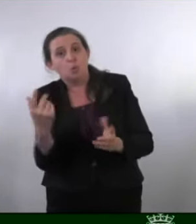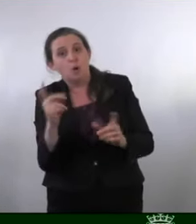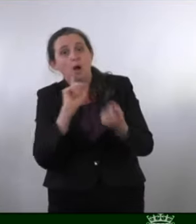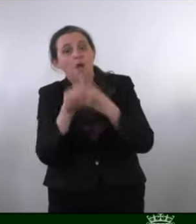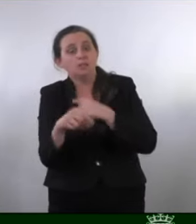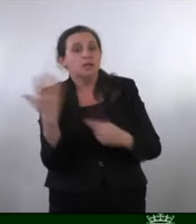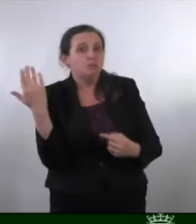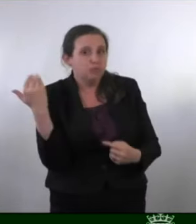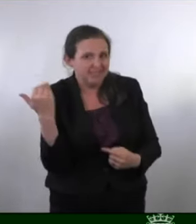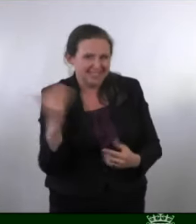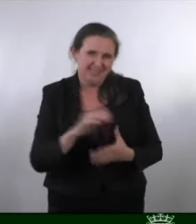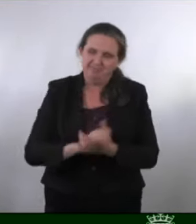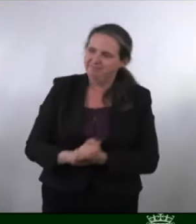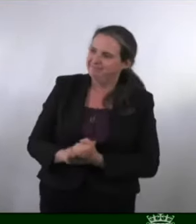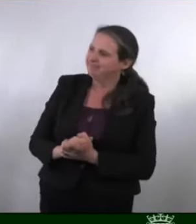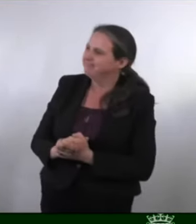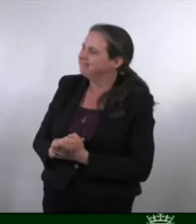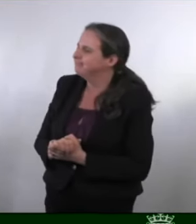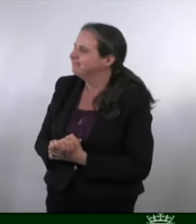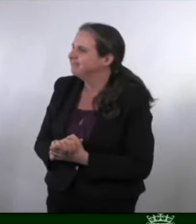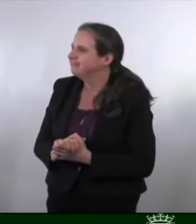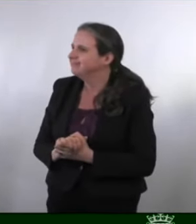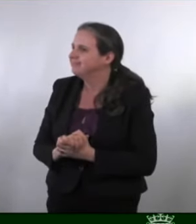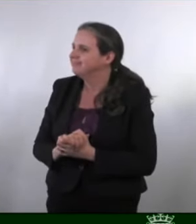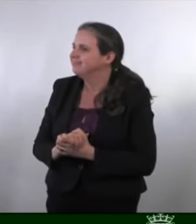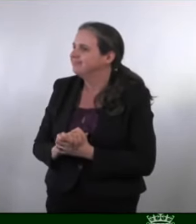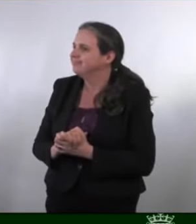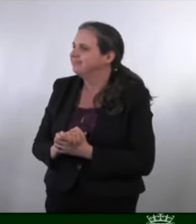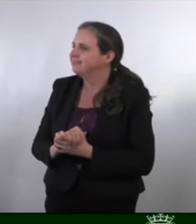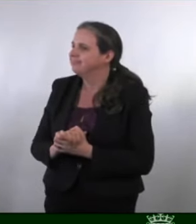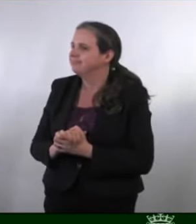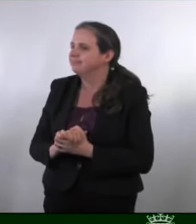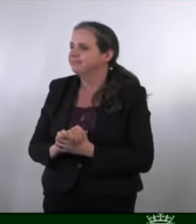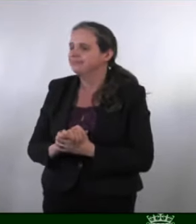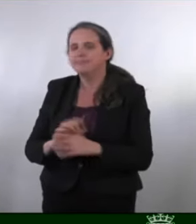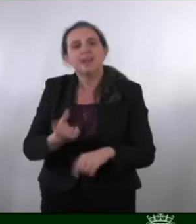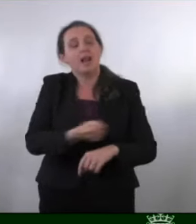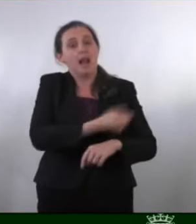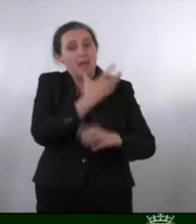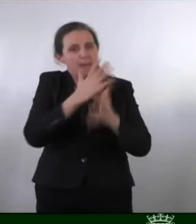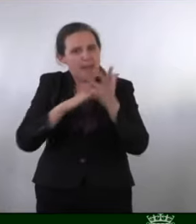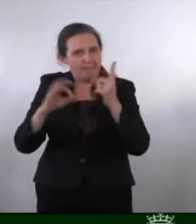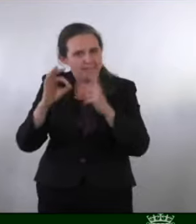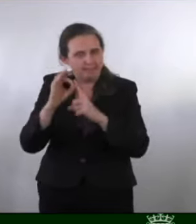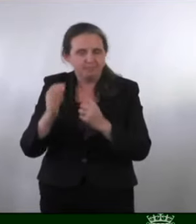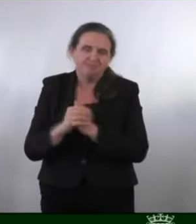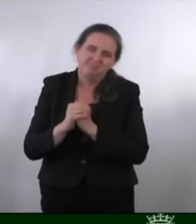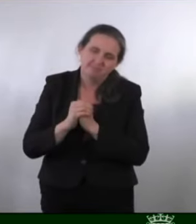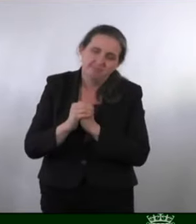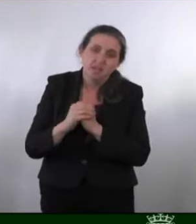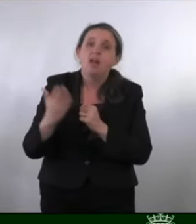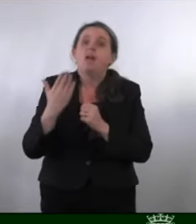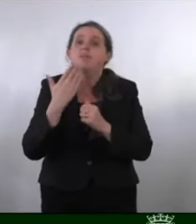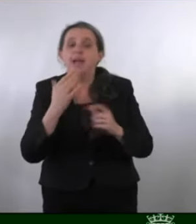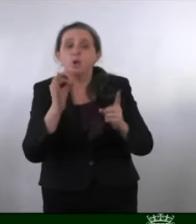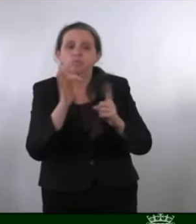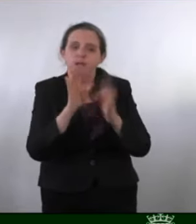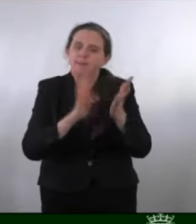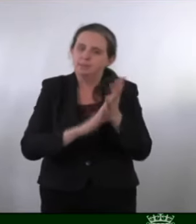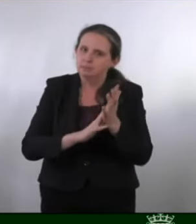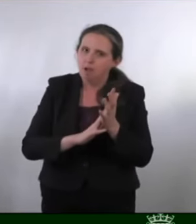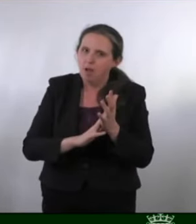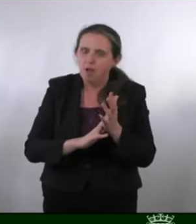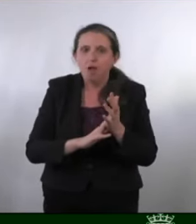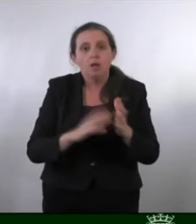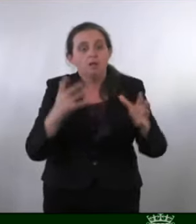Andrew Gwynn. Thank you. I welcome much in the Prime Minister's statement. Thankfully, Greater Manchester is seeing a